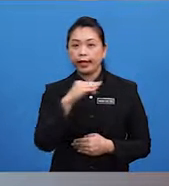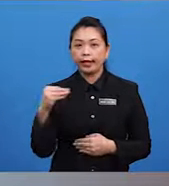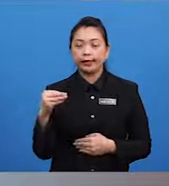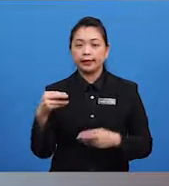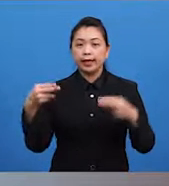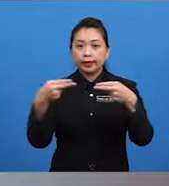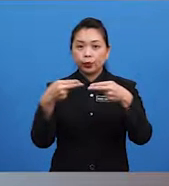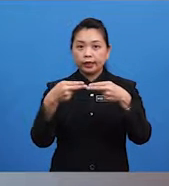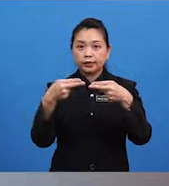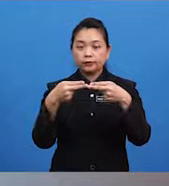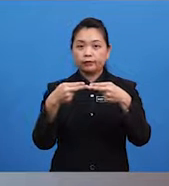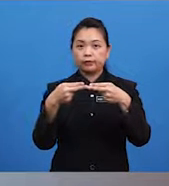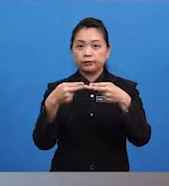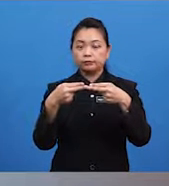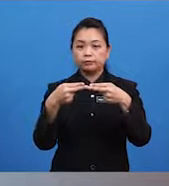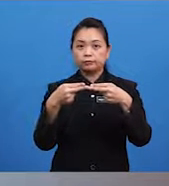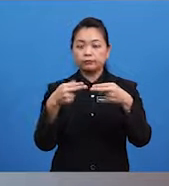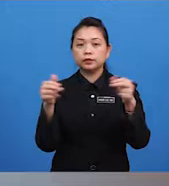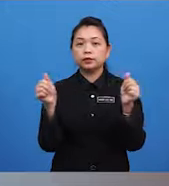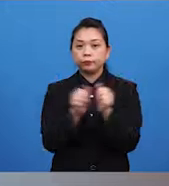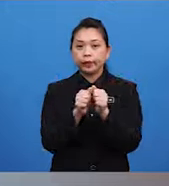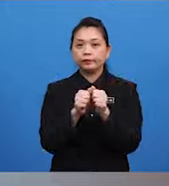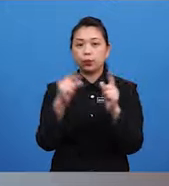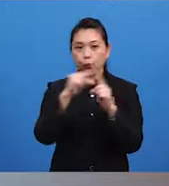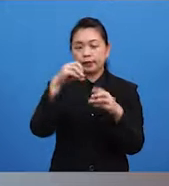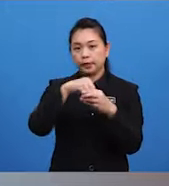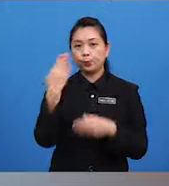connect it to the word this, which is in blue.